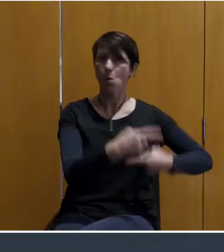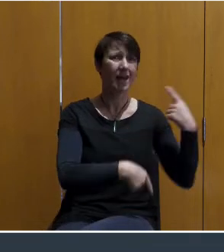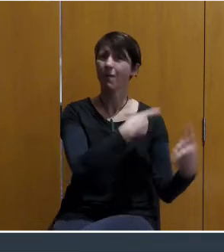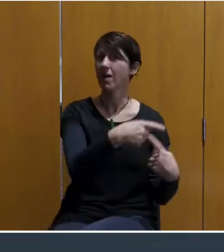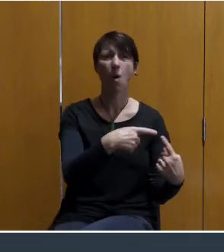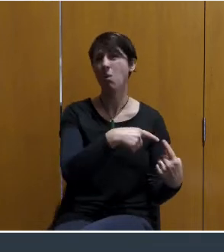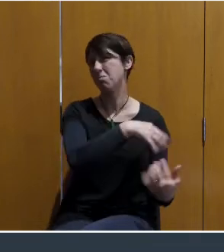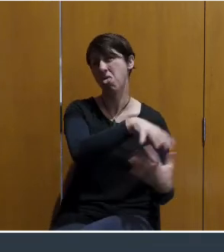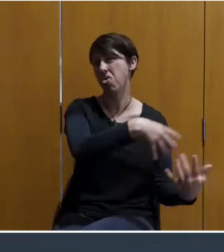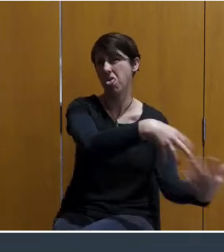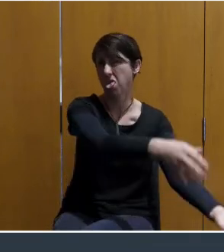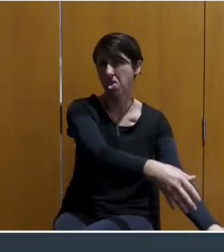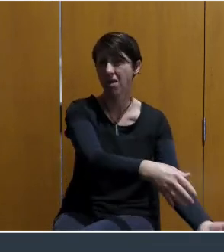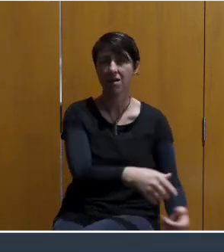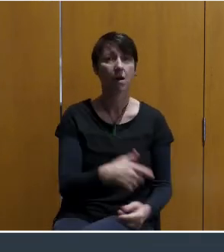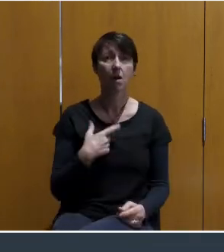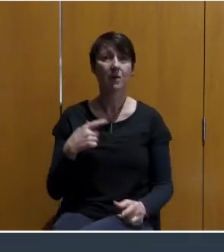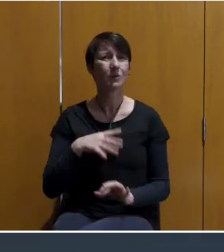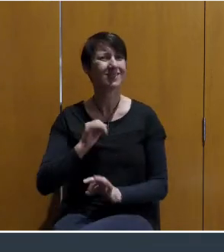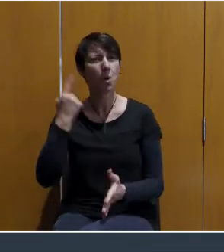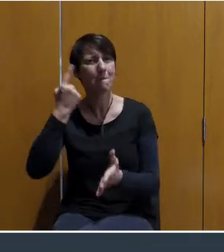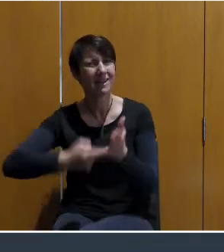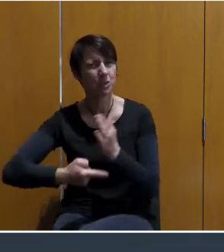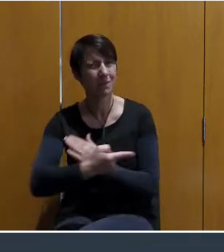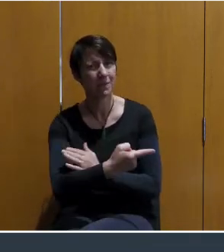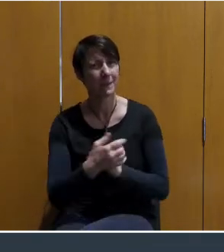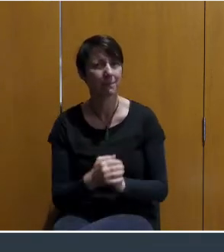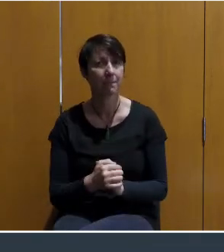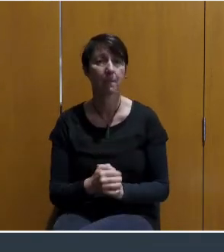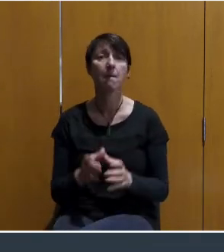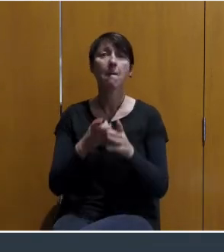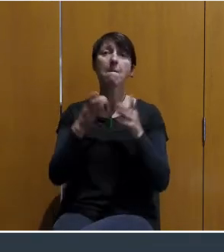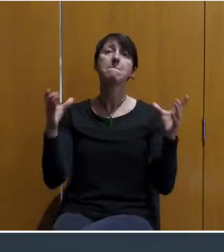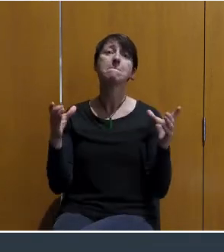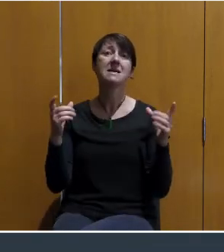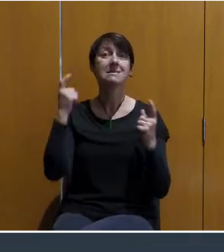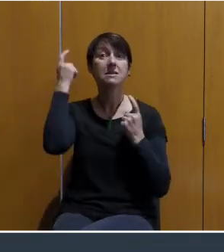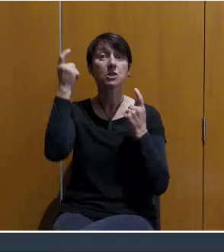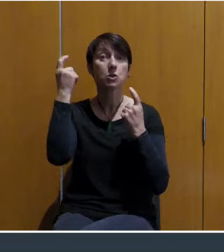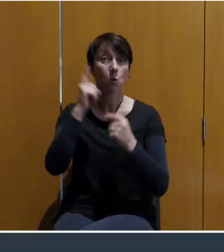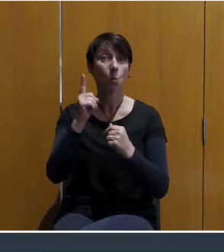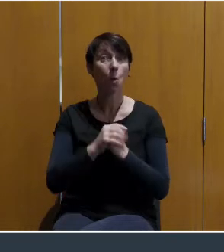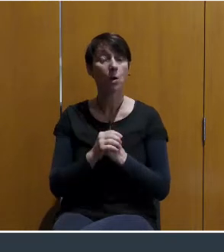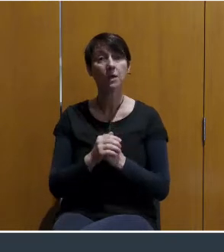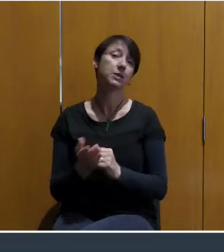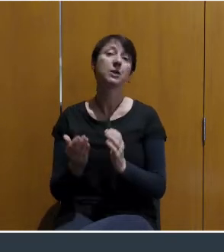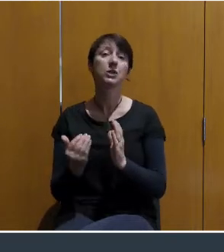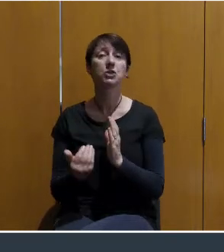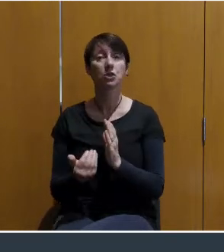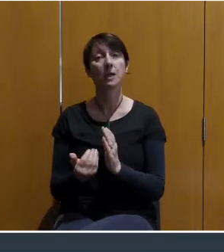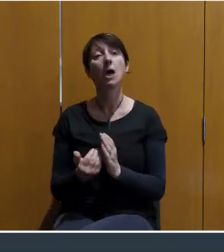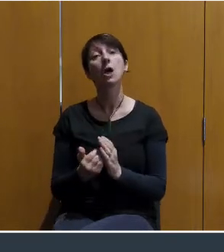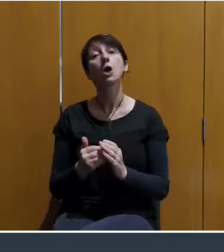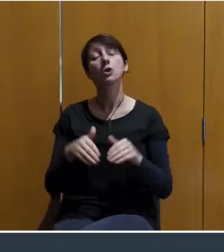their bad behaviour. The biggest concern and issue I have are with the newly proposed dog